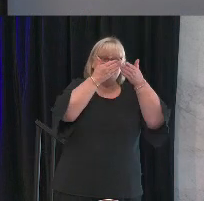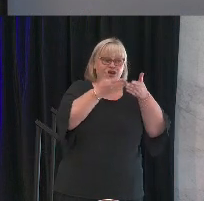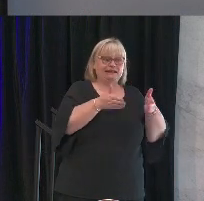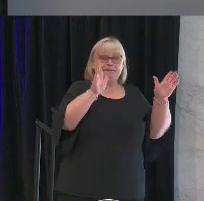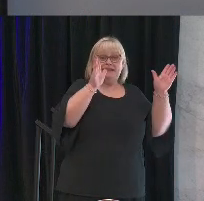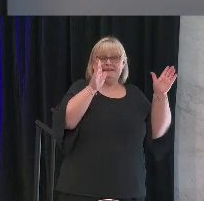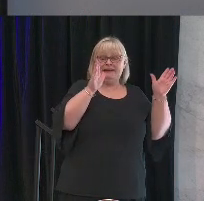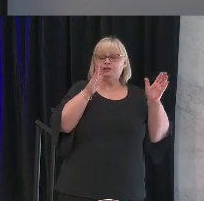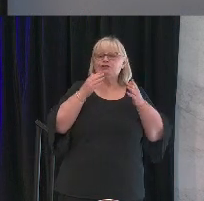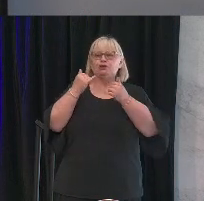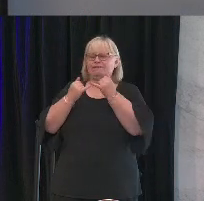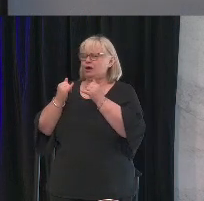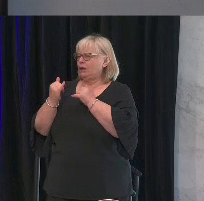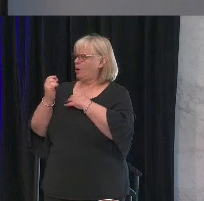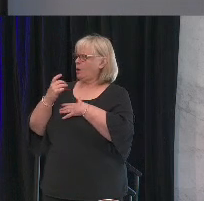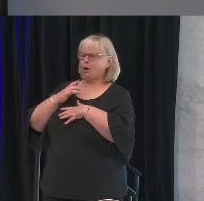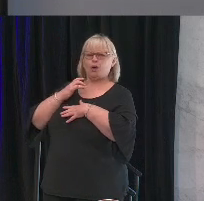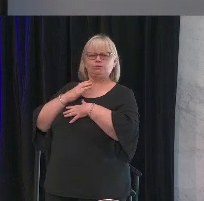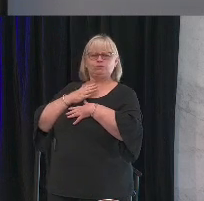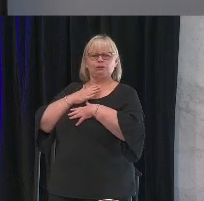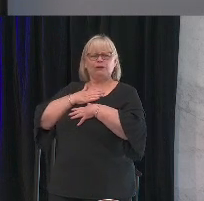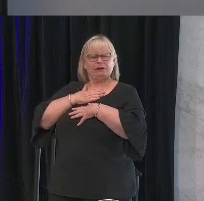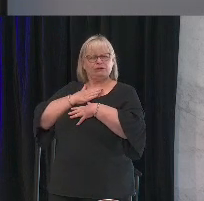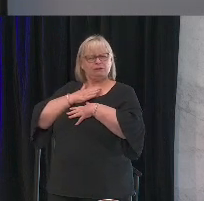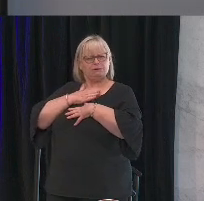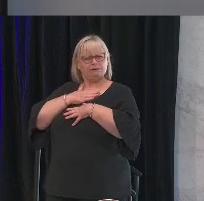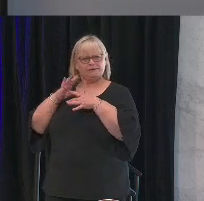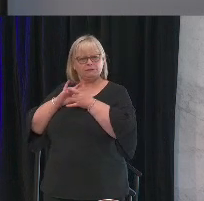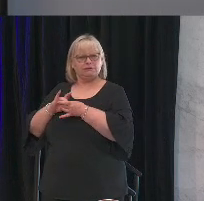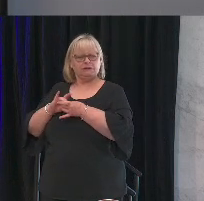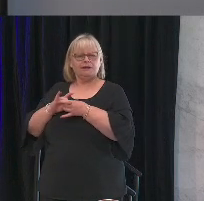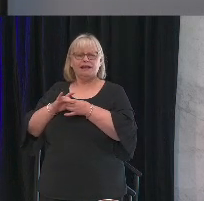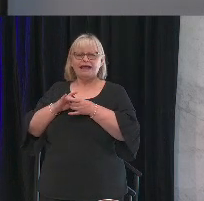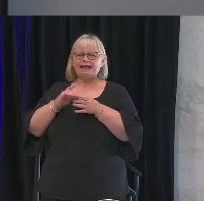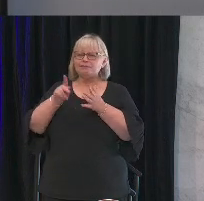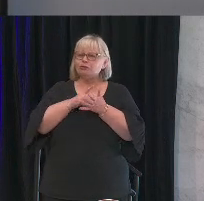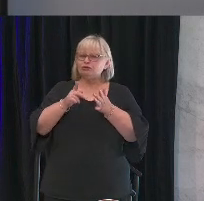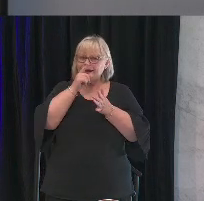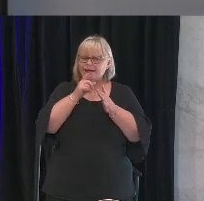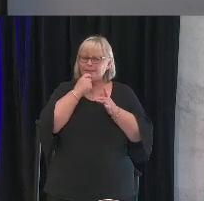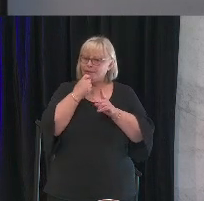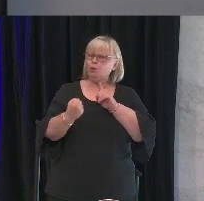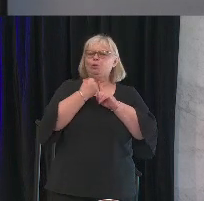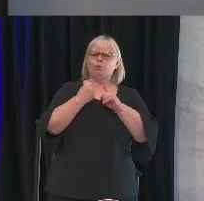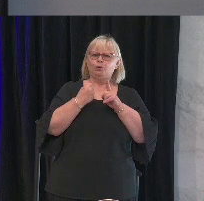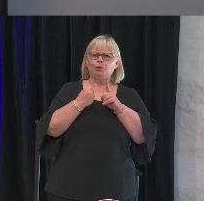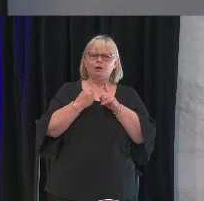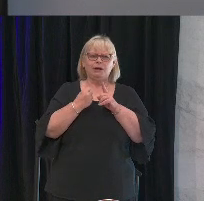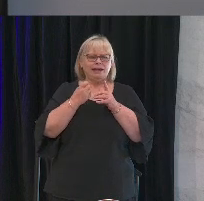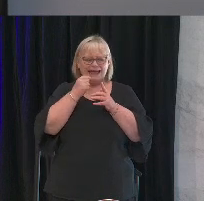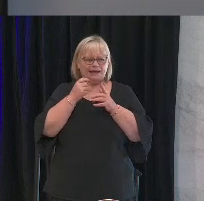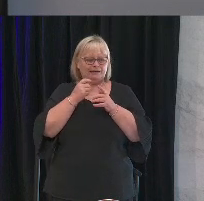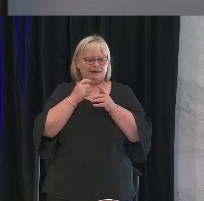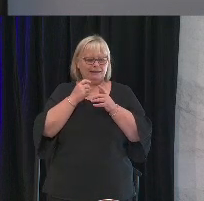close. Meaning can sneak up on you in poetry, in its immediacy, rawness, and even the grandeur of being